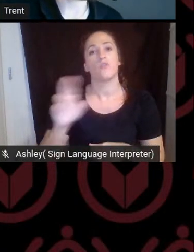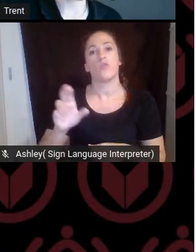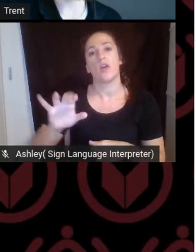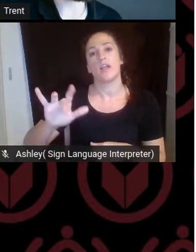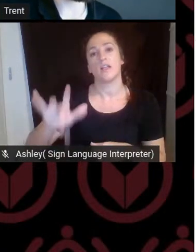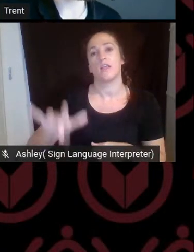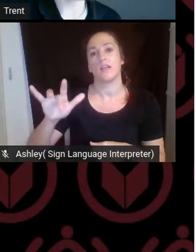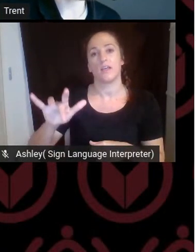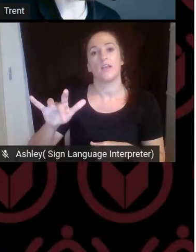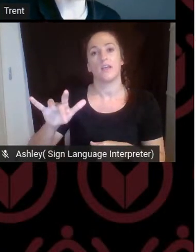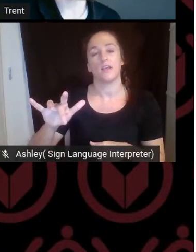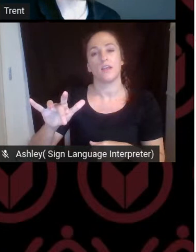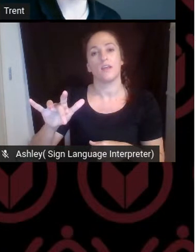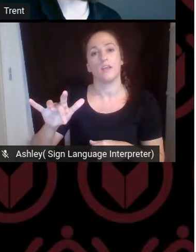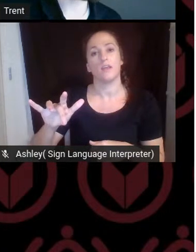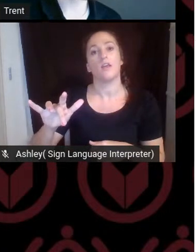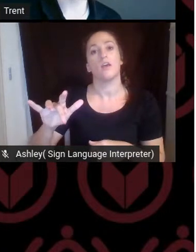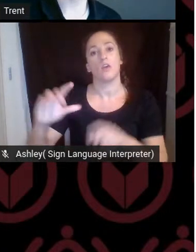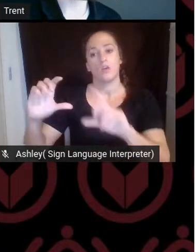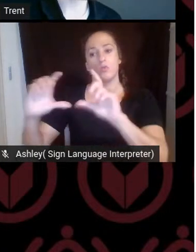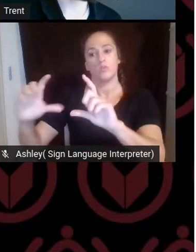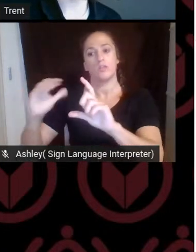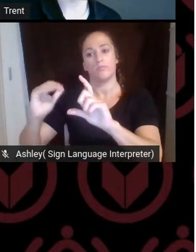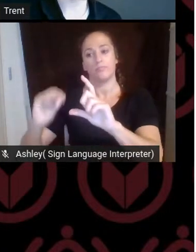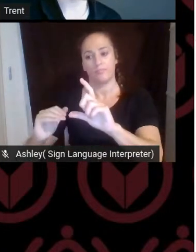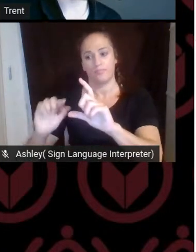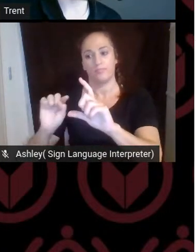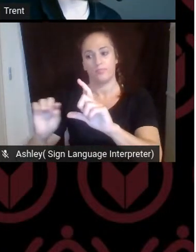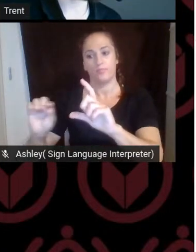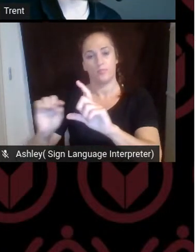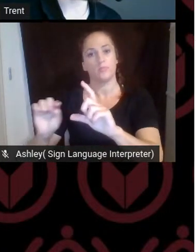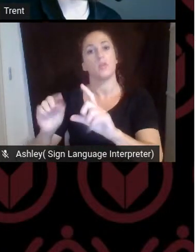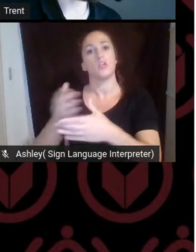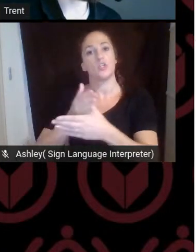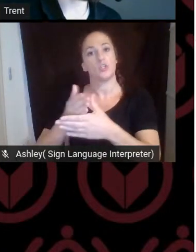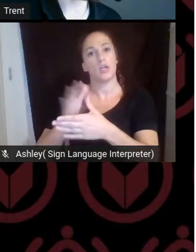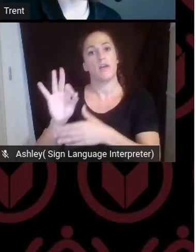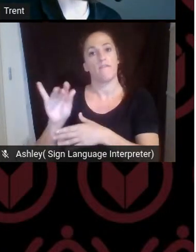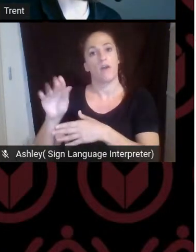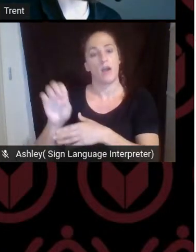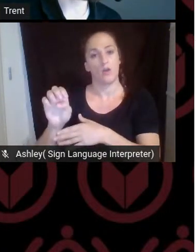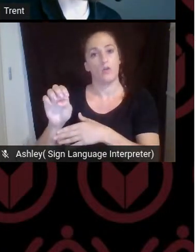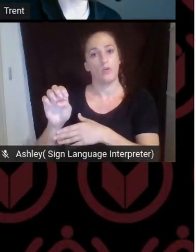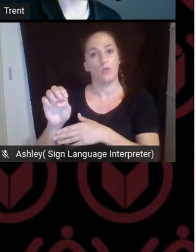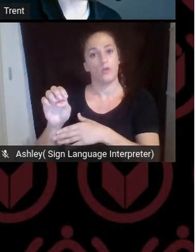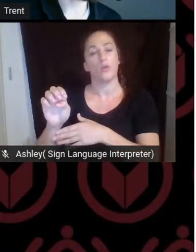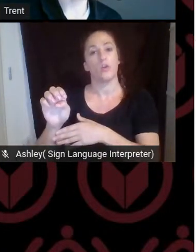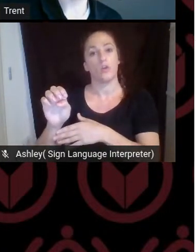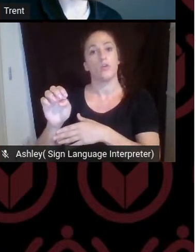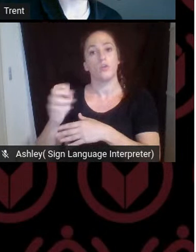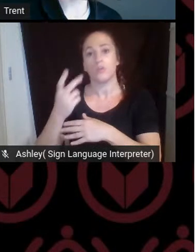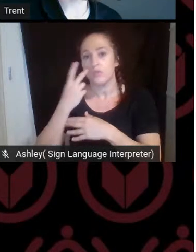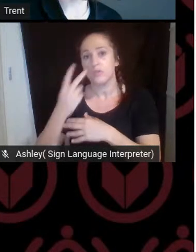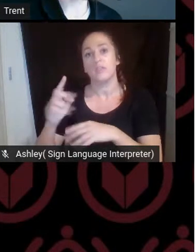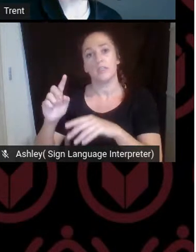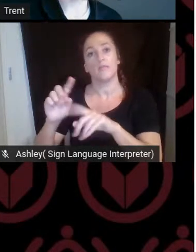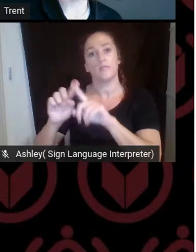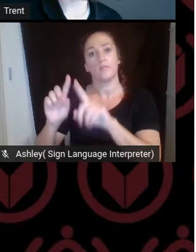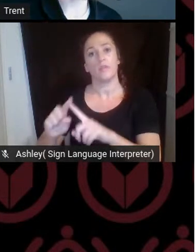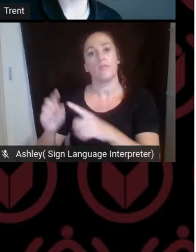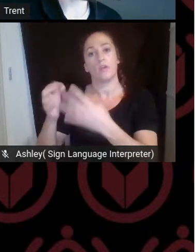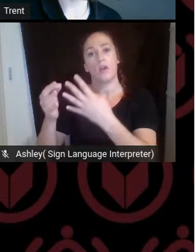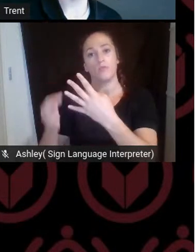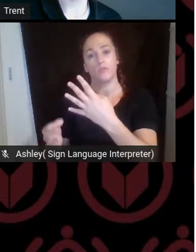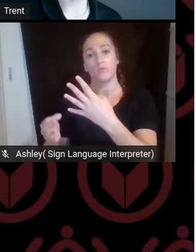again, it'll give me the option to share that file. Right? We have the preview, we have open with, and there's share right there. So if I click on